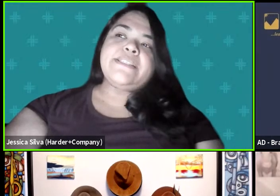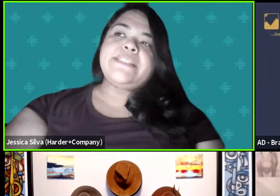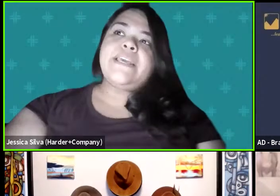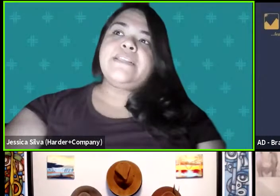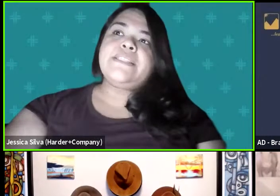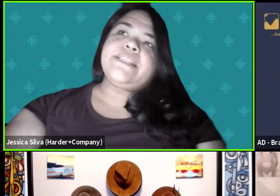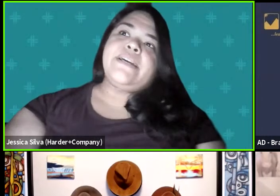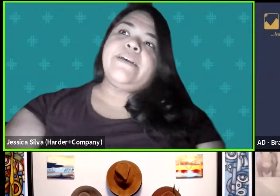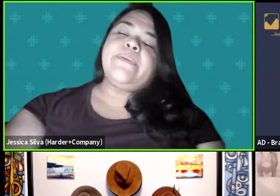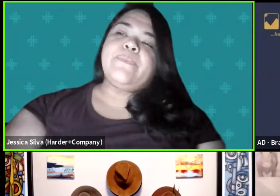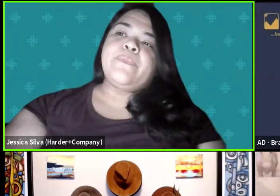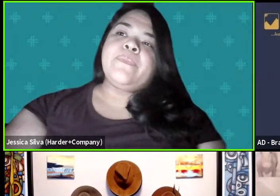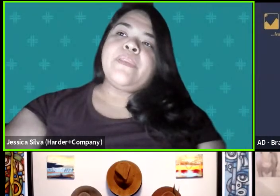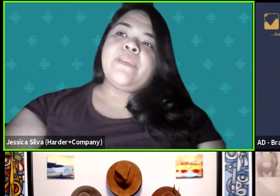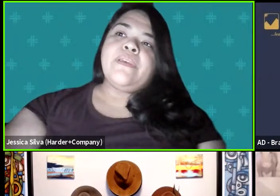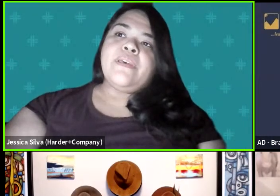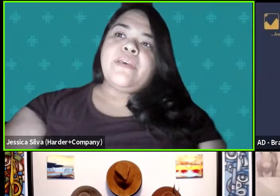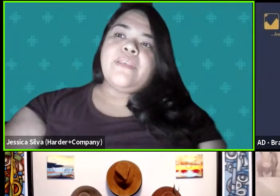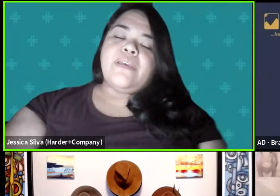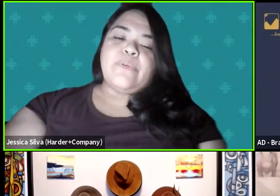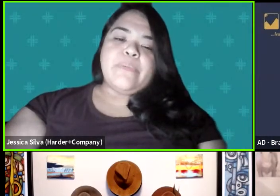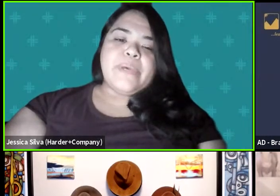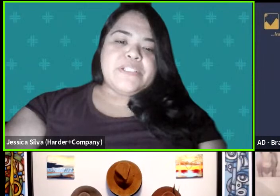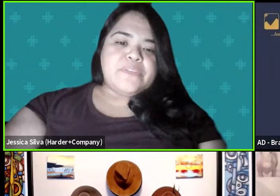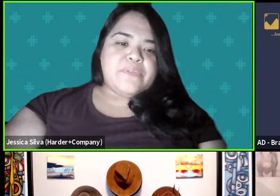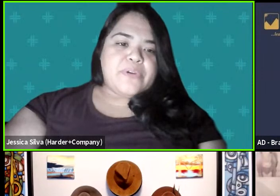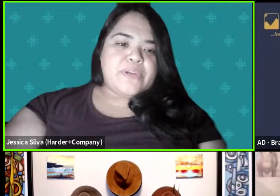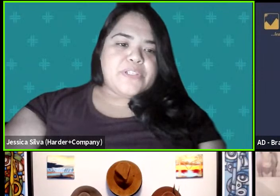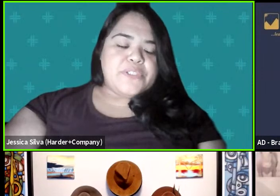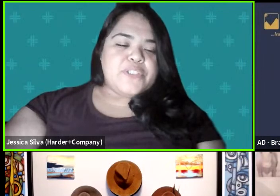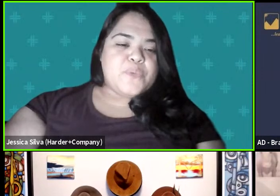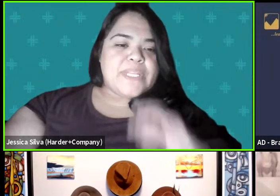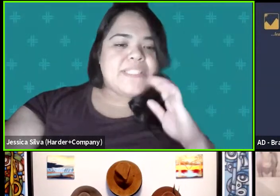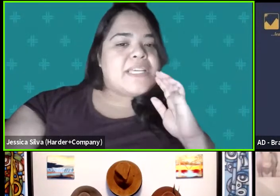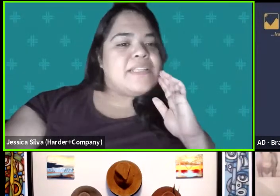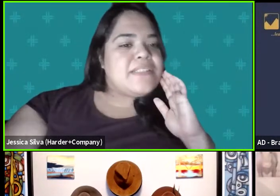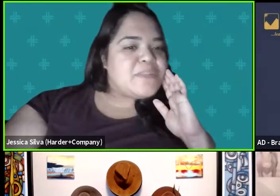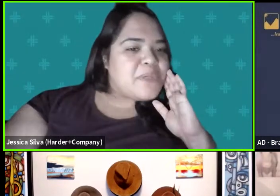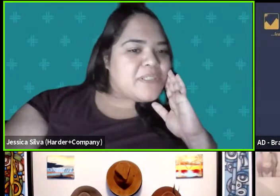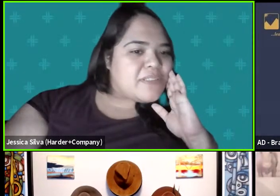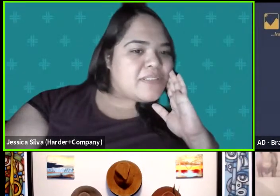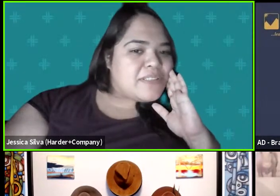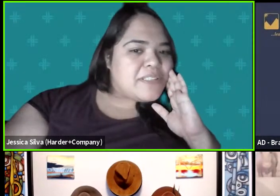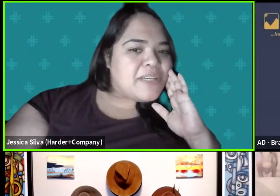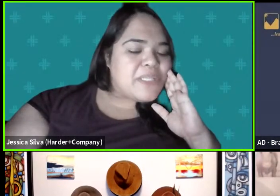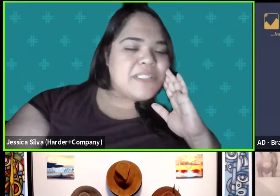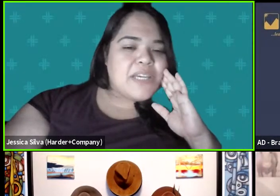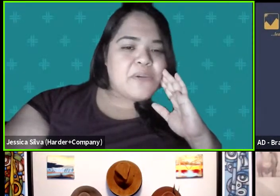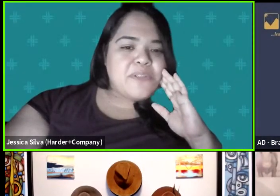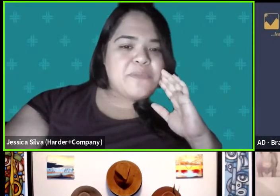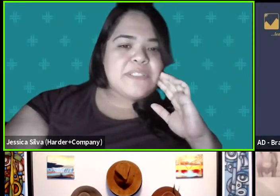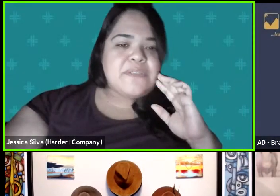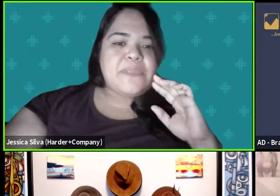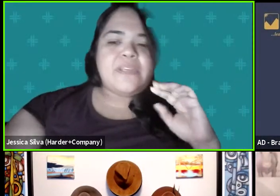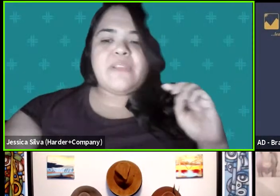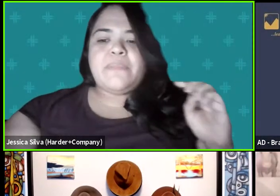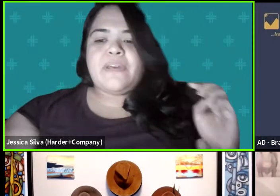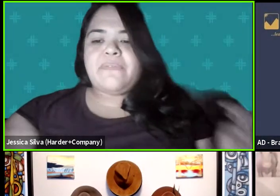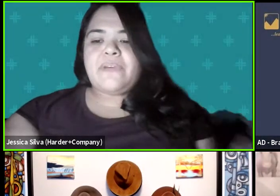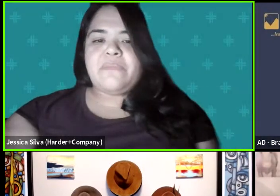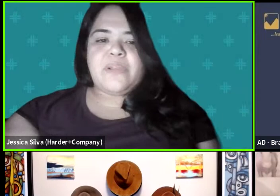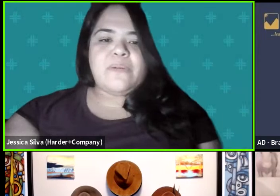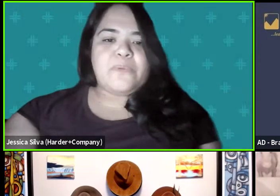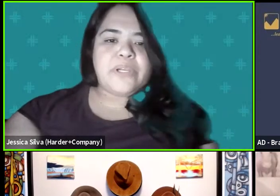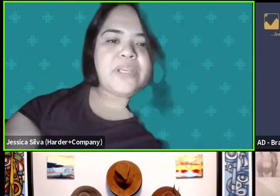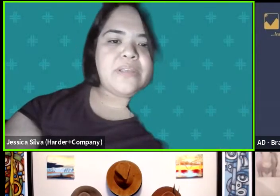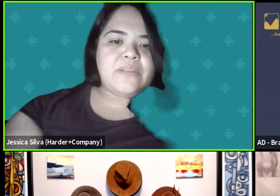Gabby, I did set a reminder for 120 seconds. When it starts counting down, do we still want to give them